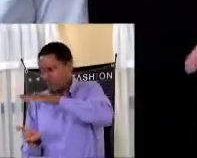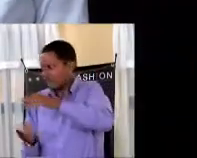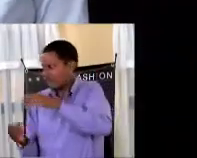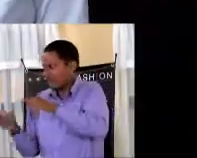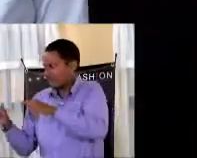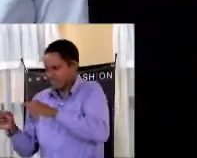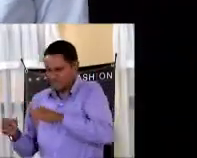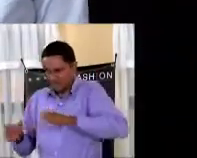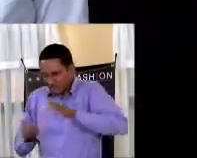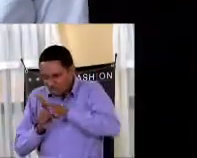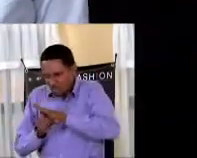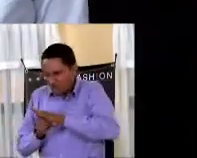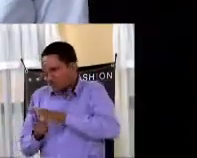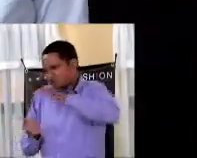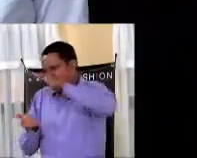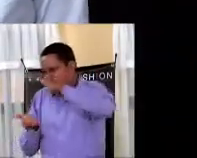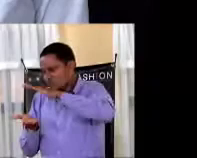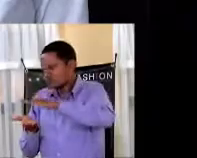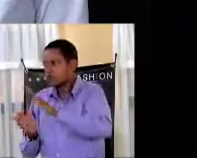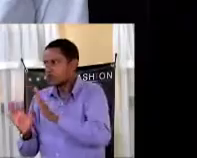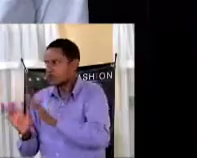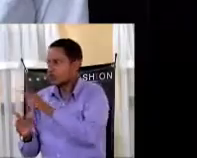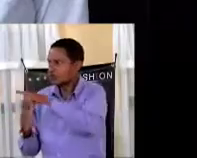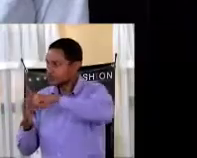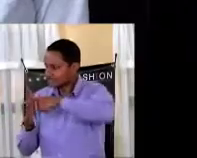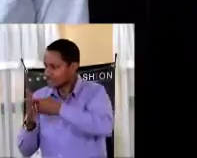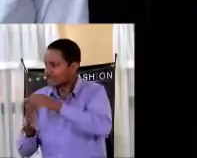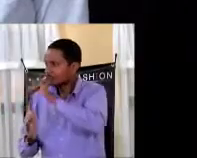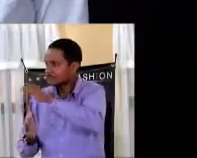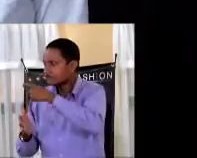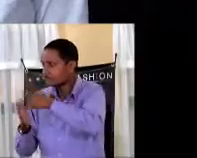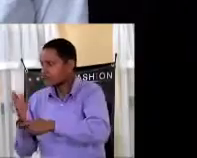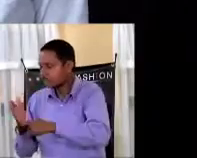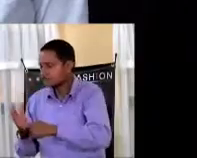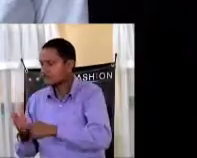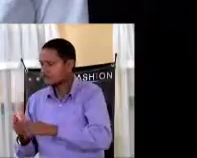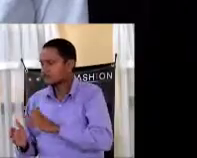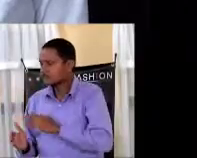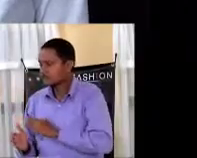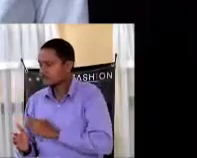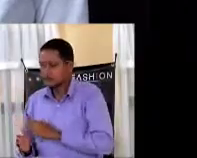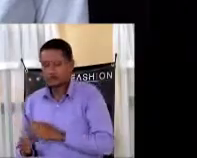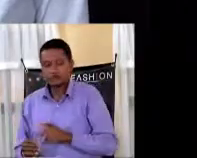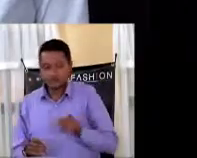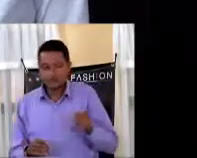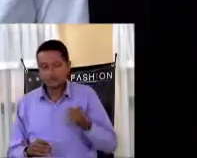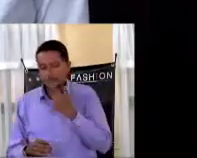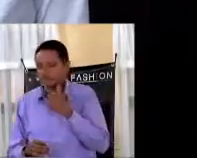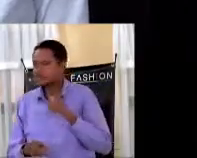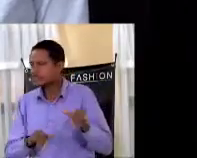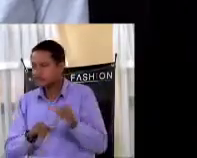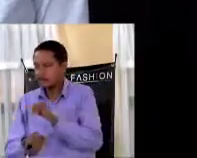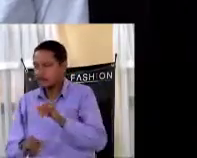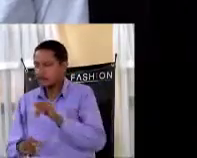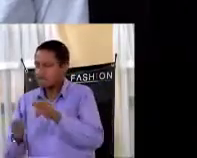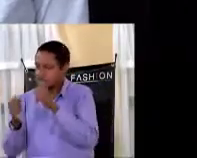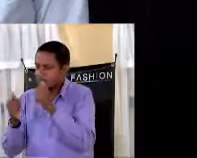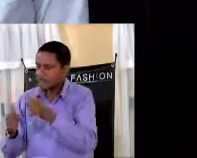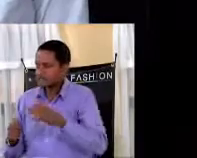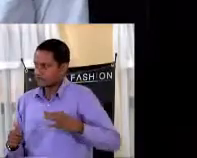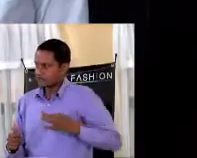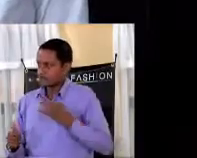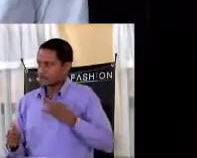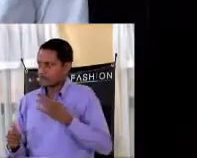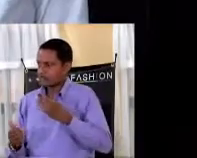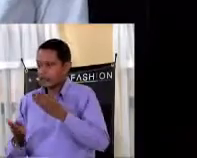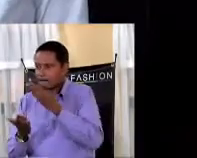price point, you have to start off with that price point. So similar to what Jamelia is saying about fast fashion and